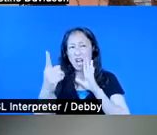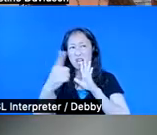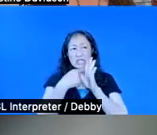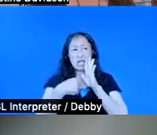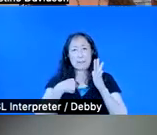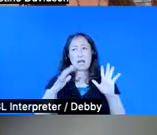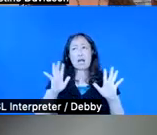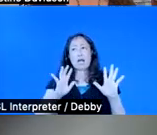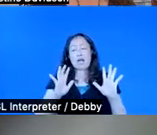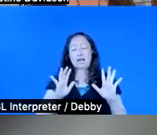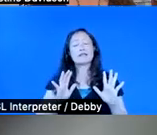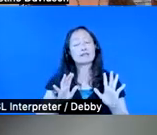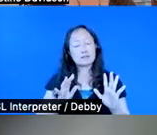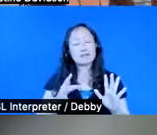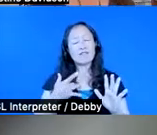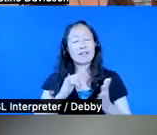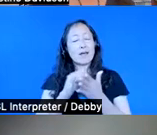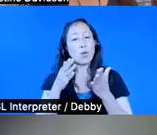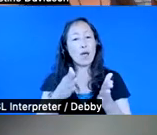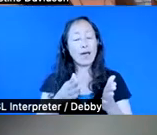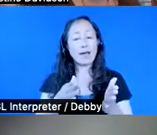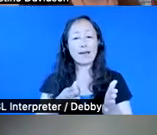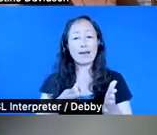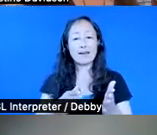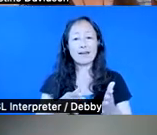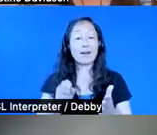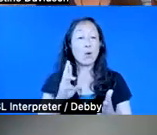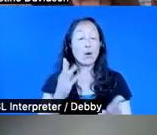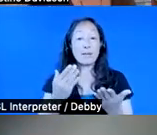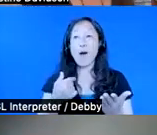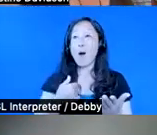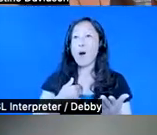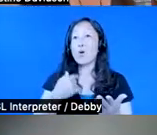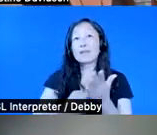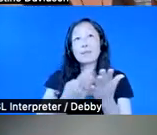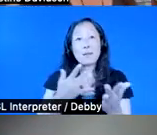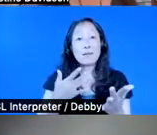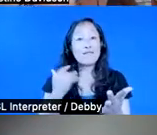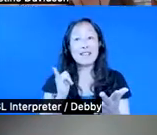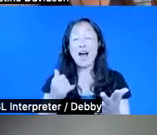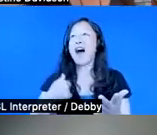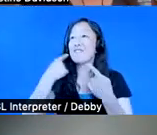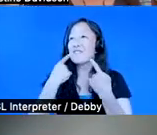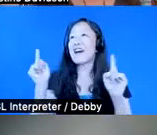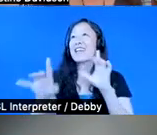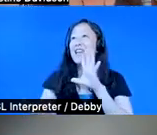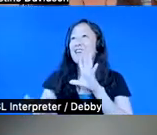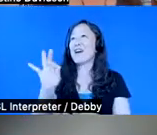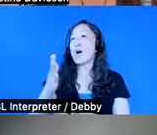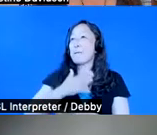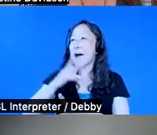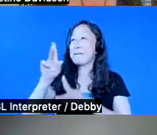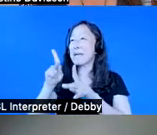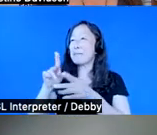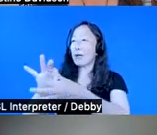Sometimes it can be like, oh my gosh, I finally found my people, like people finally get it. It can be all those things at any